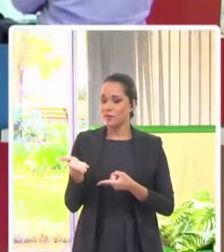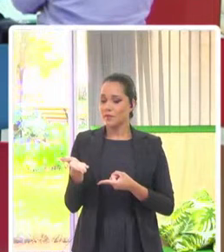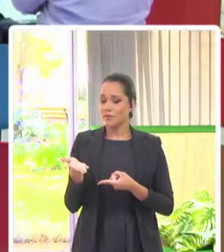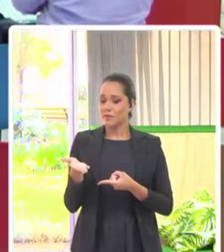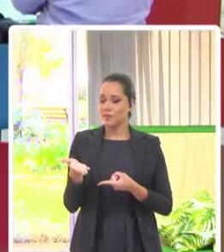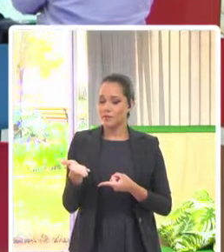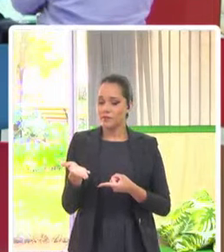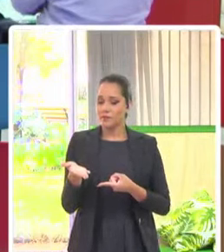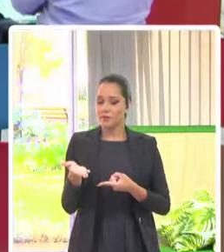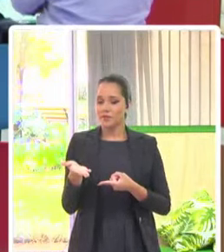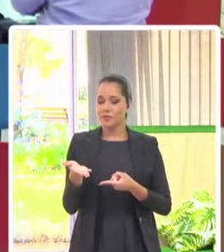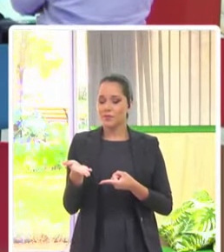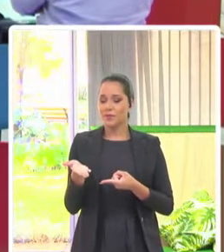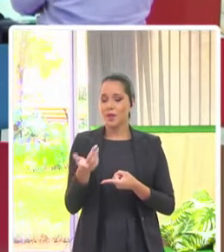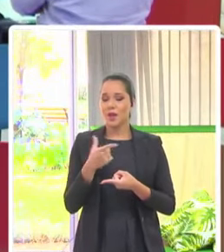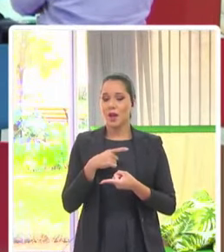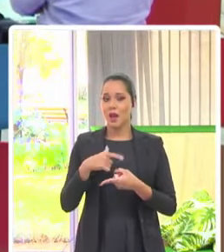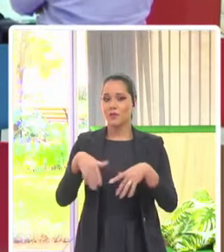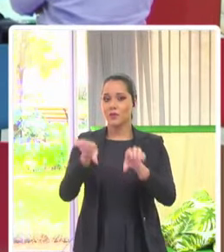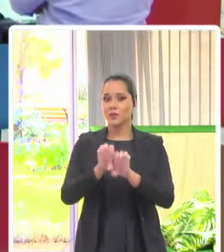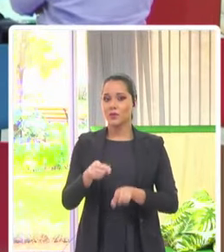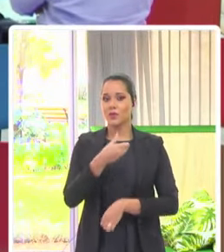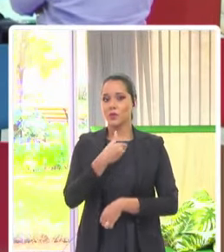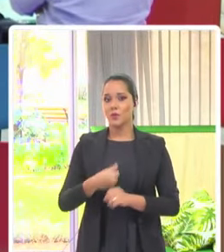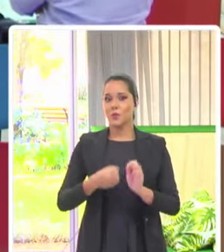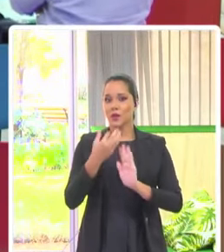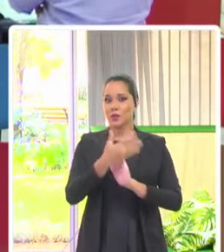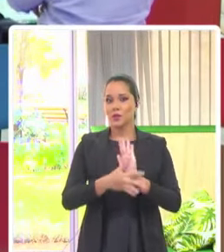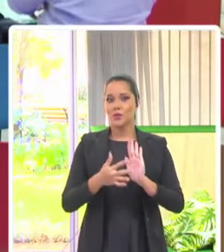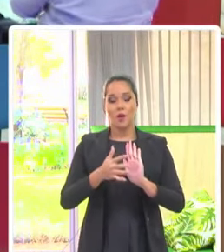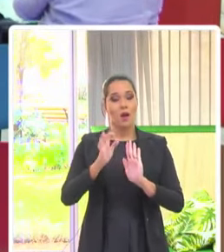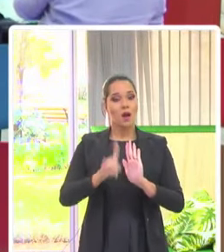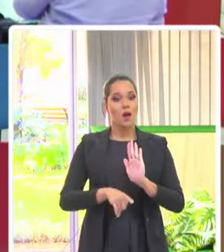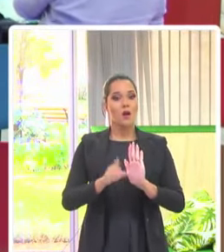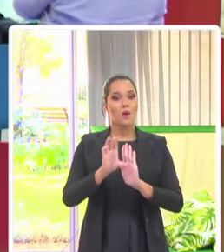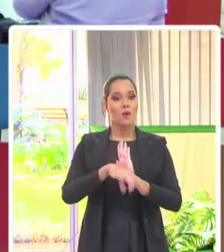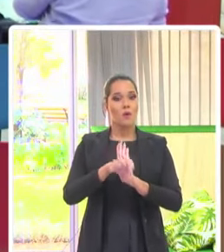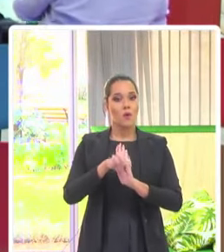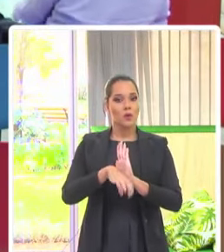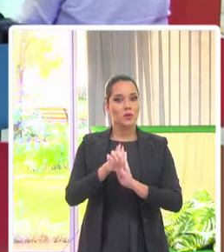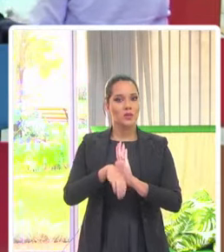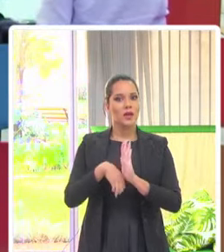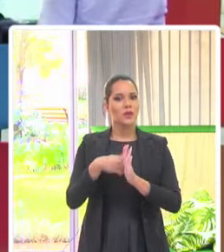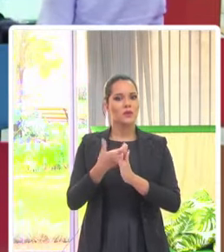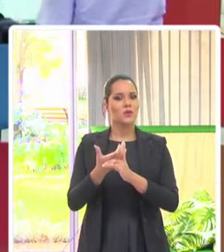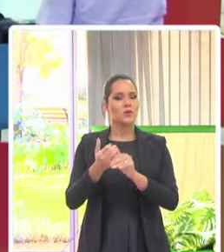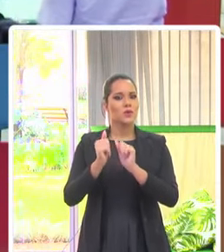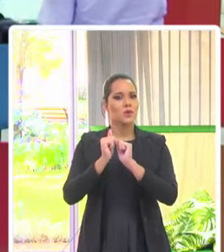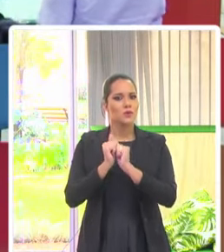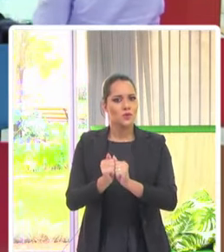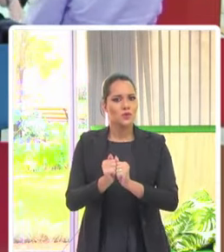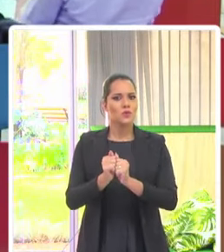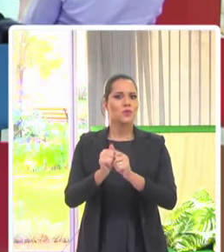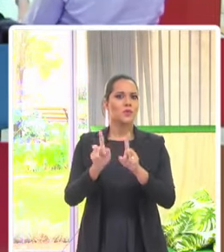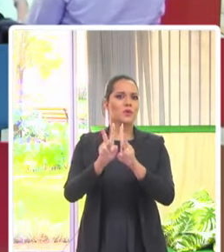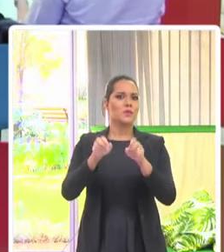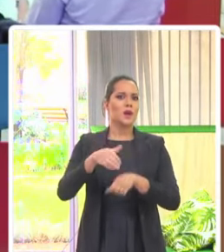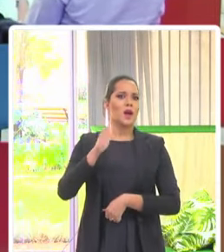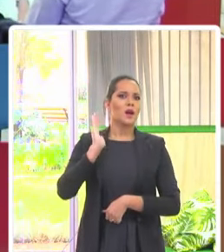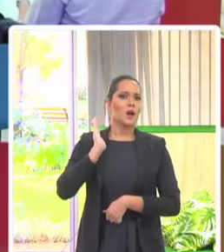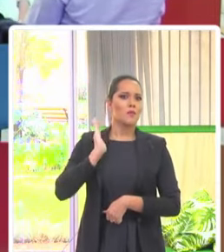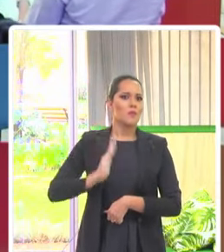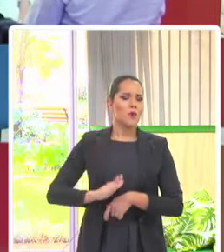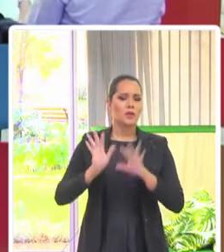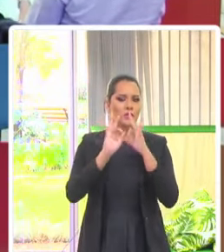digital public infrastructures are a concept which is really as close to us as a Bolsa Familia card,